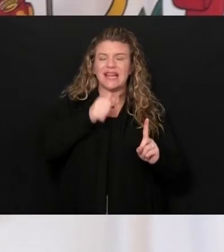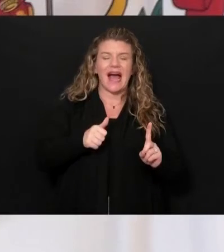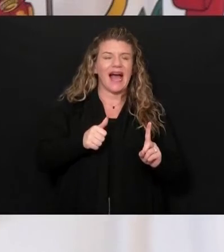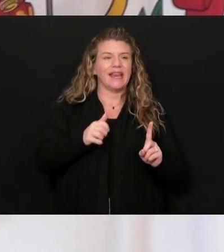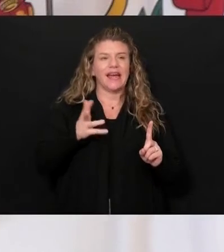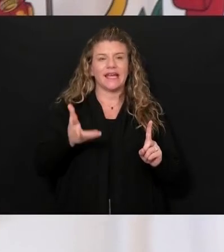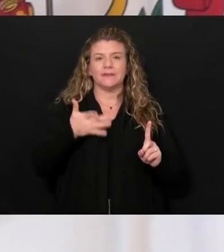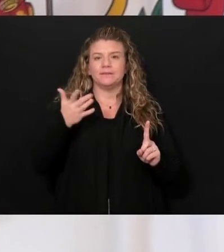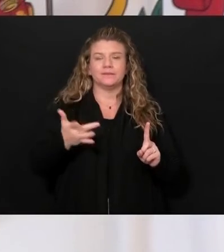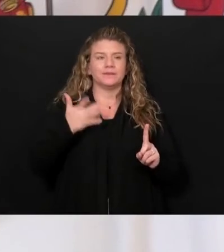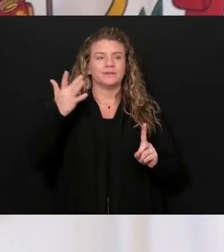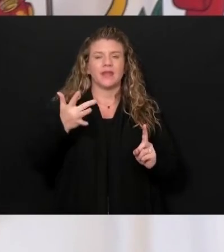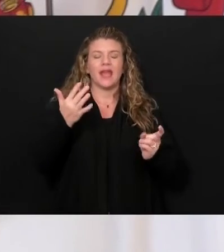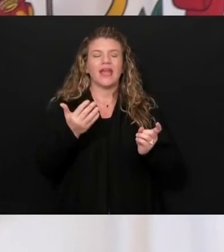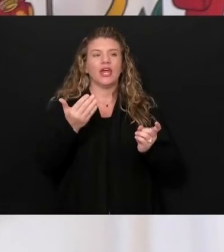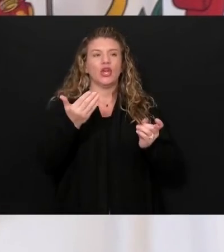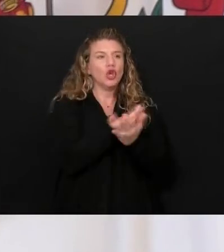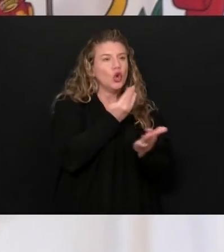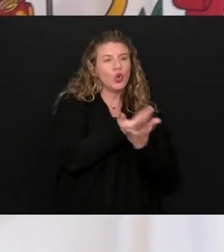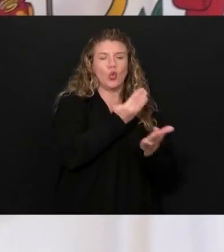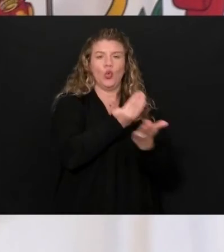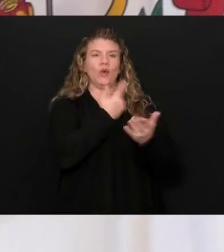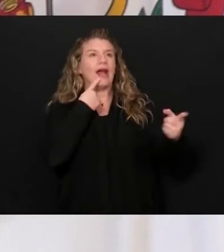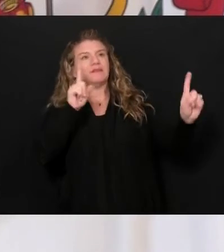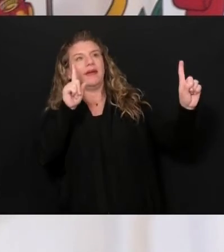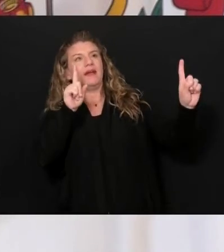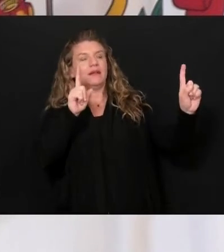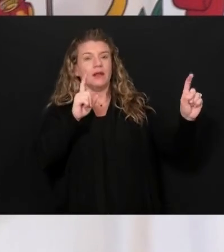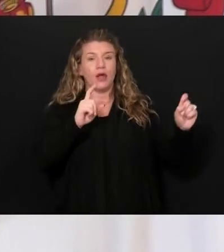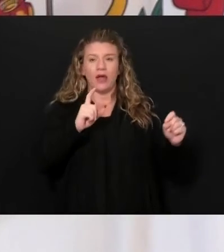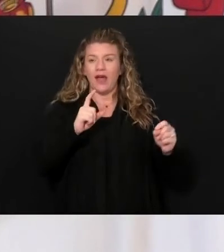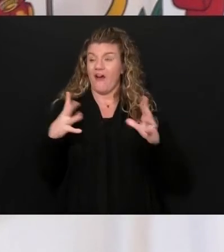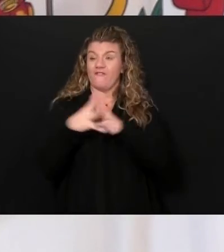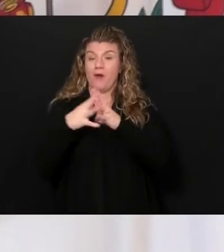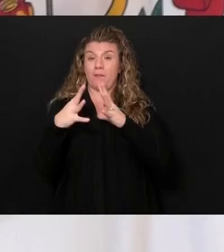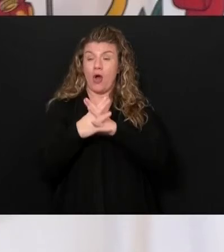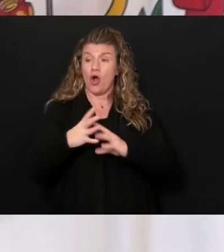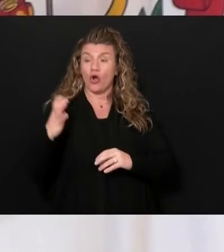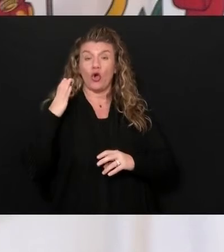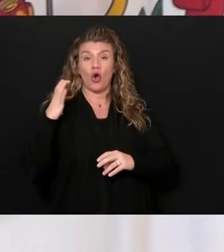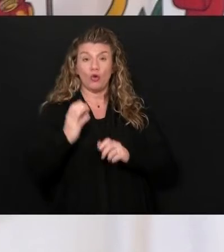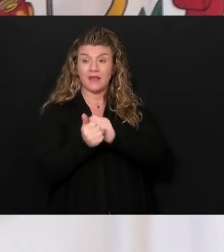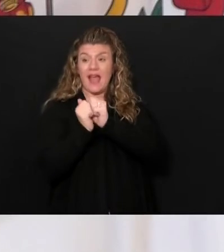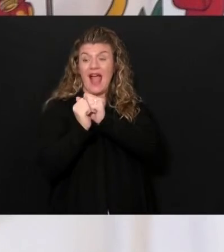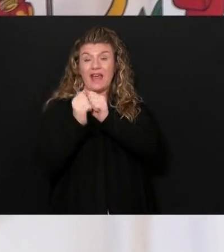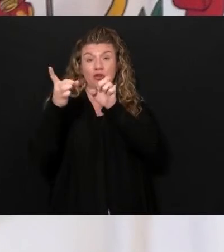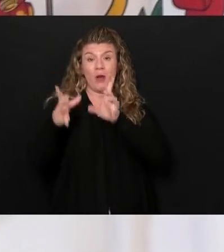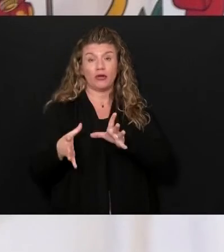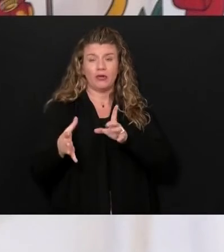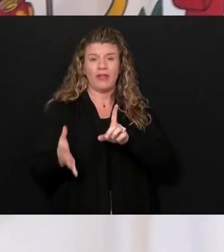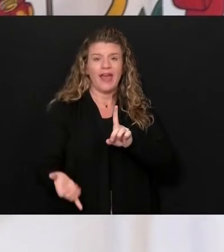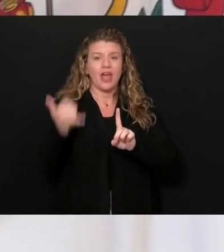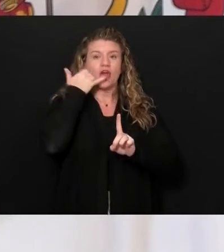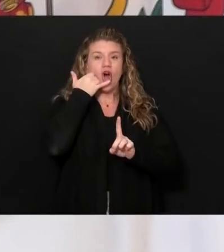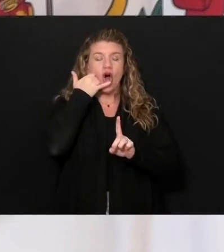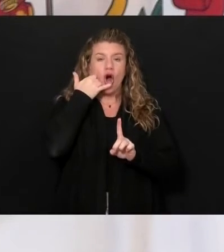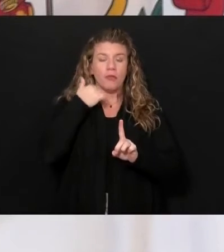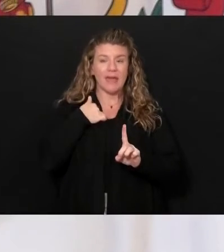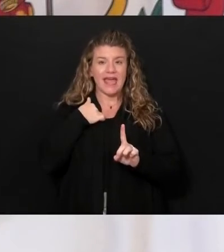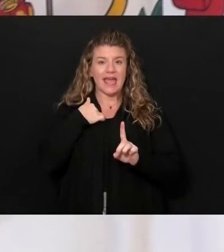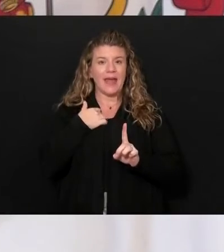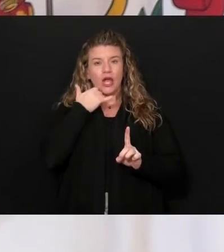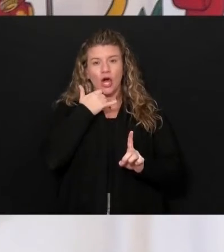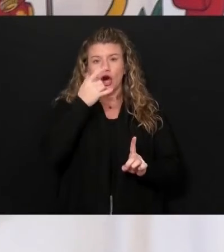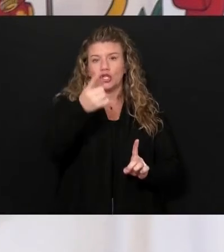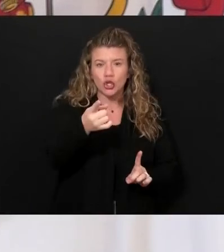like new news that a football coach or an athletic director has called you about,